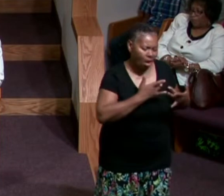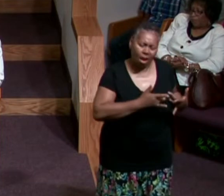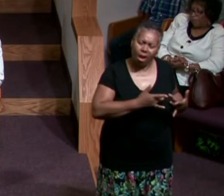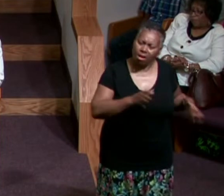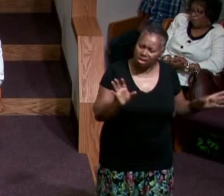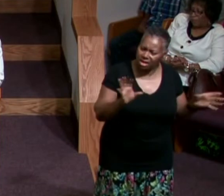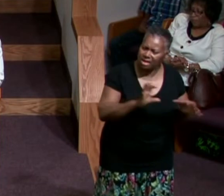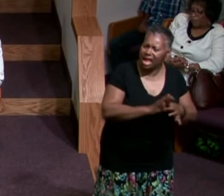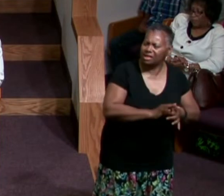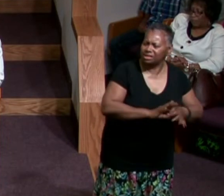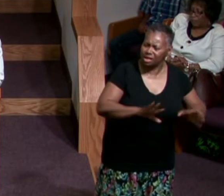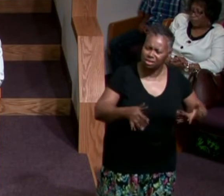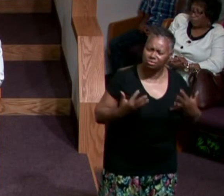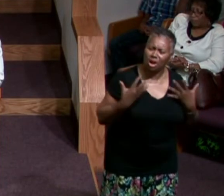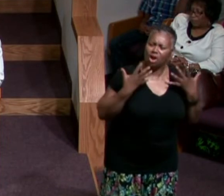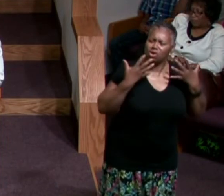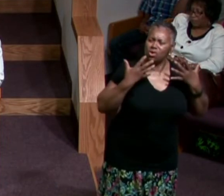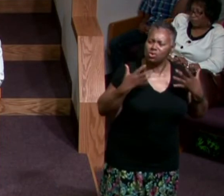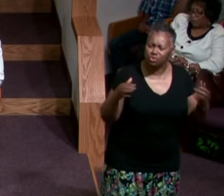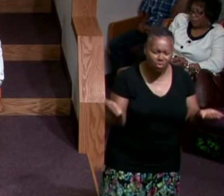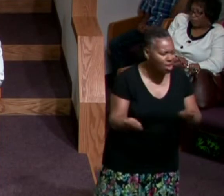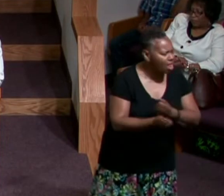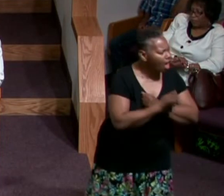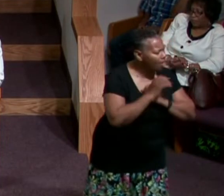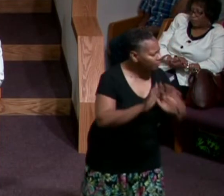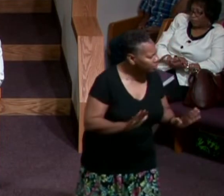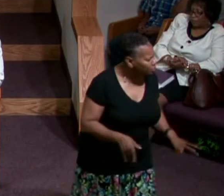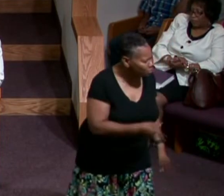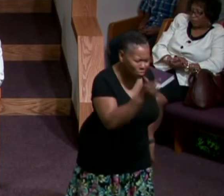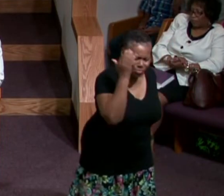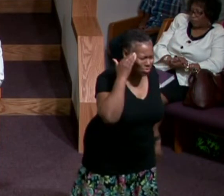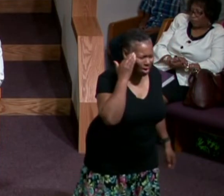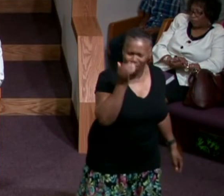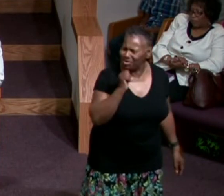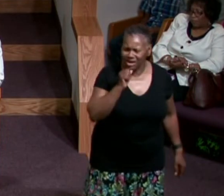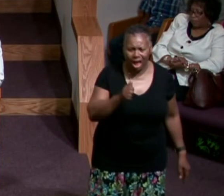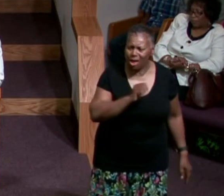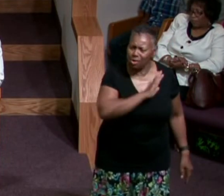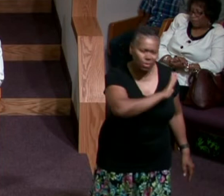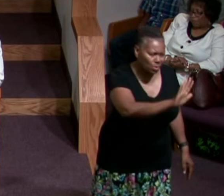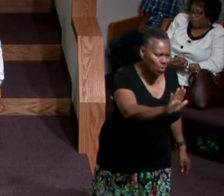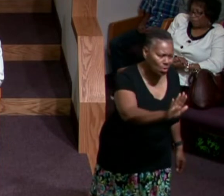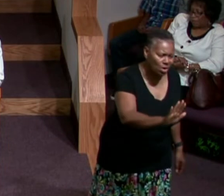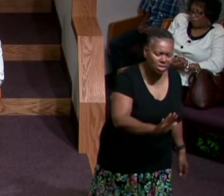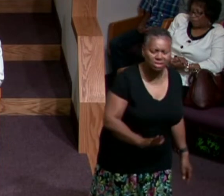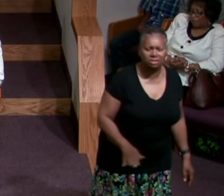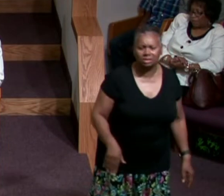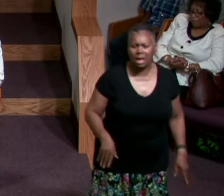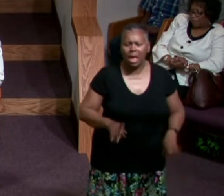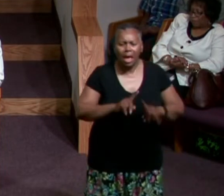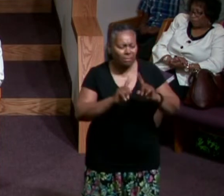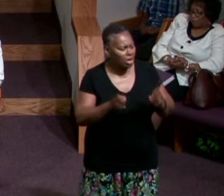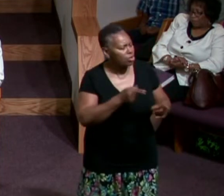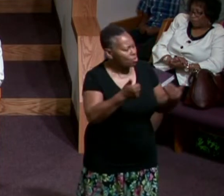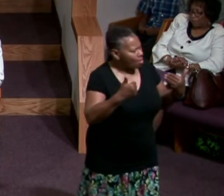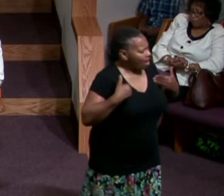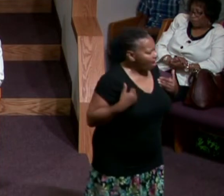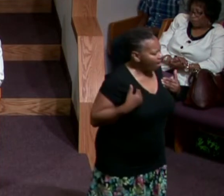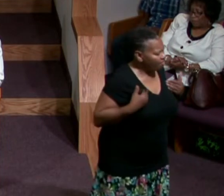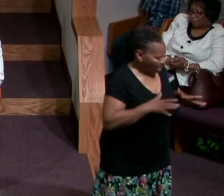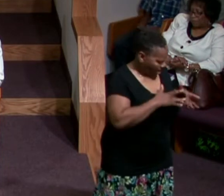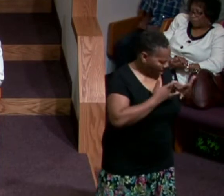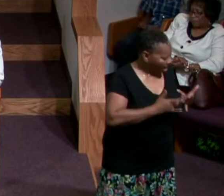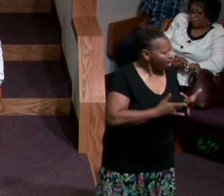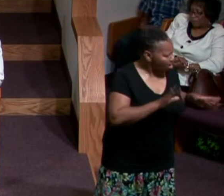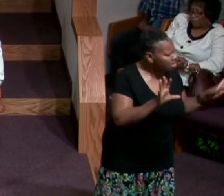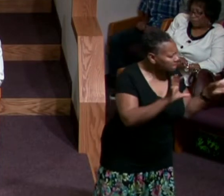to love the children that you know are not yours biologically, because you have made a heart connection.